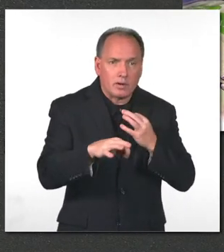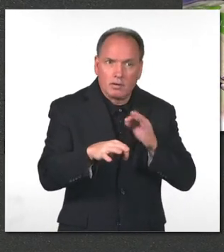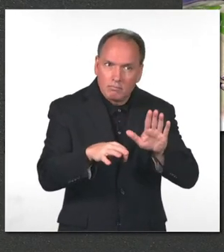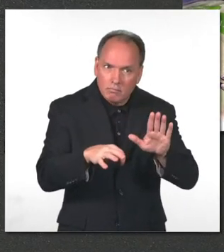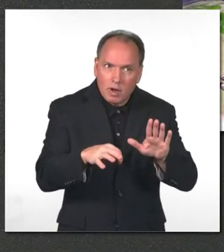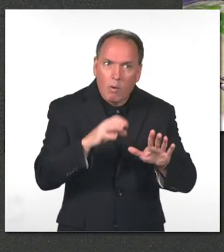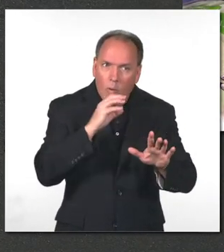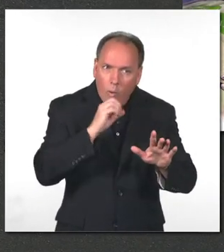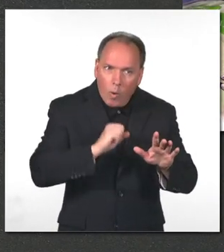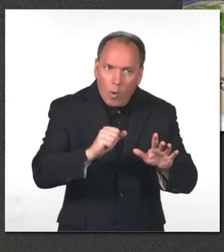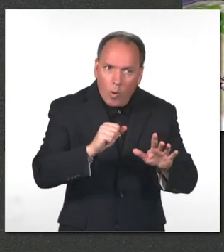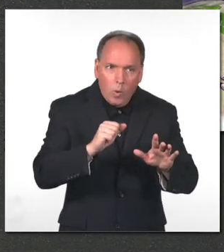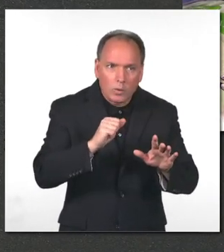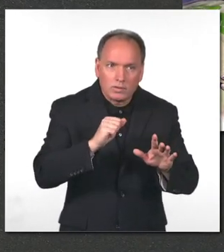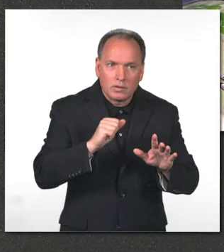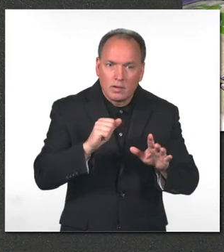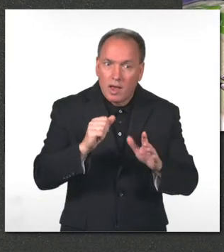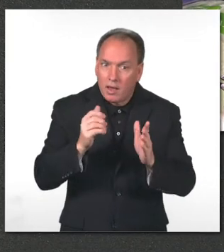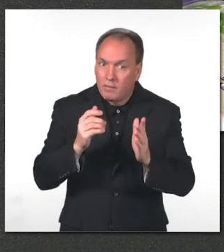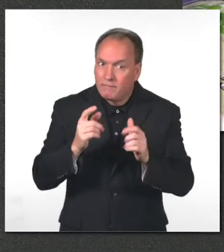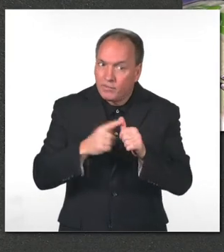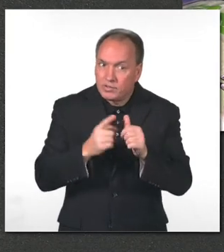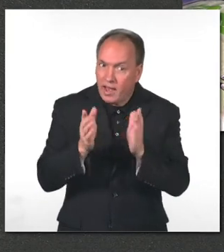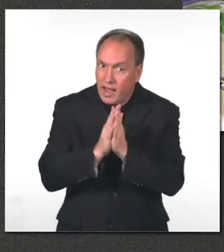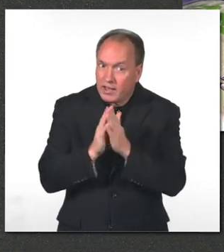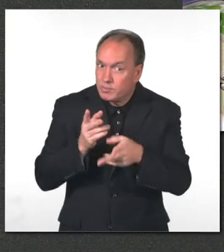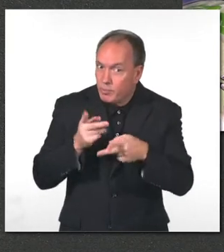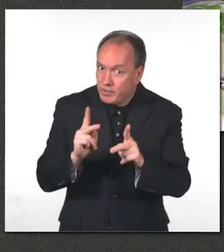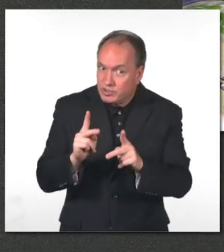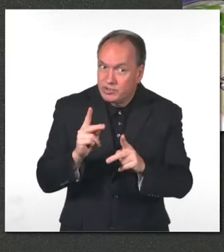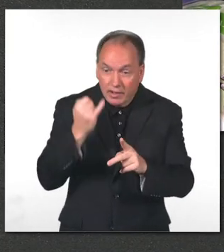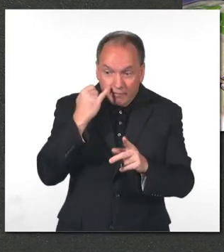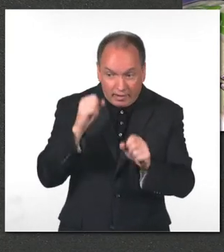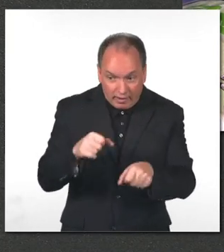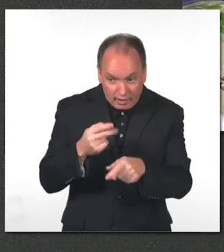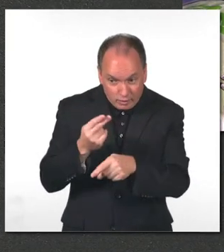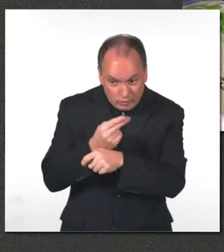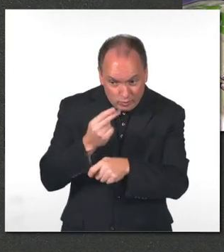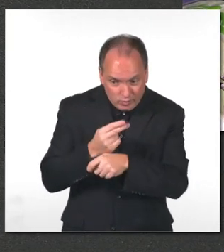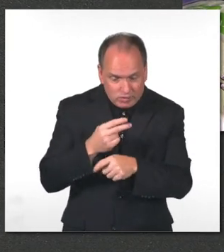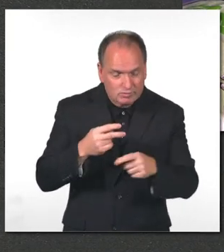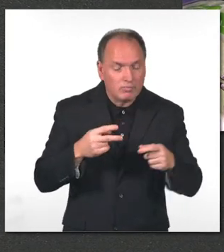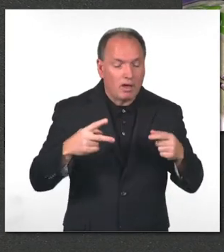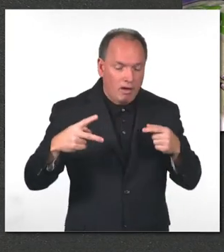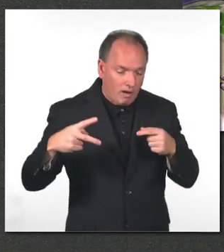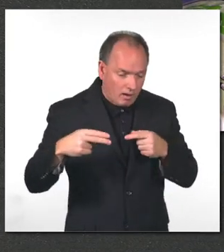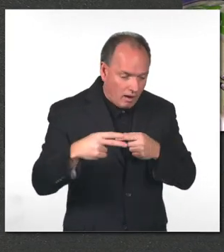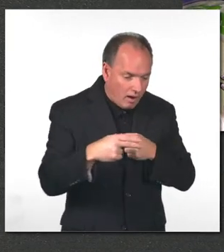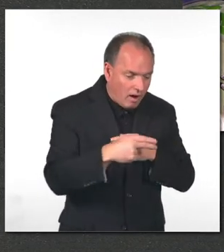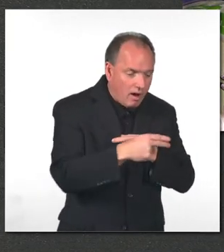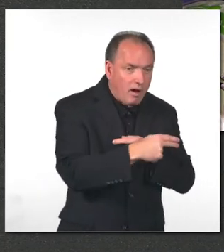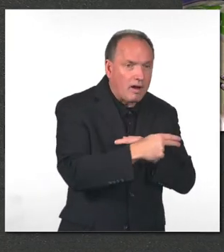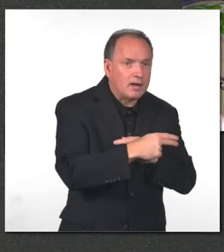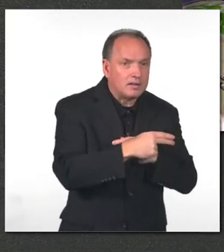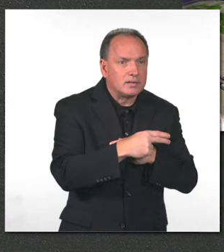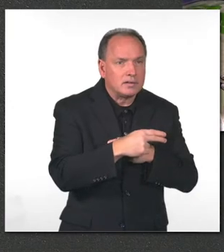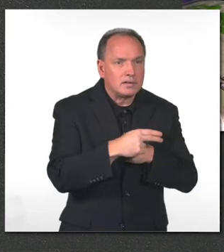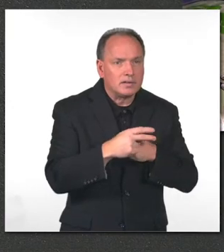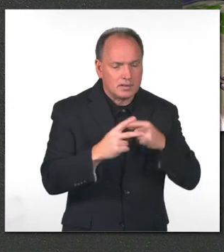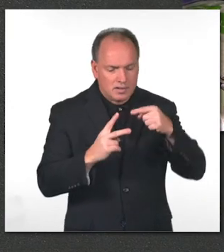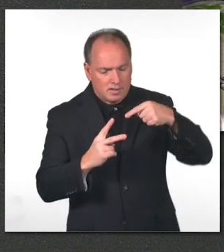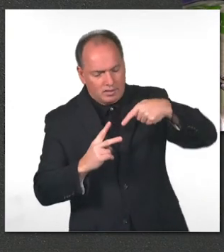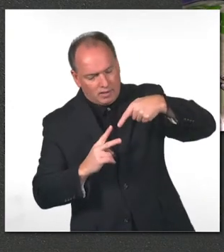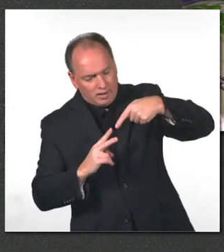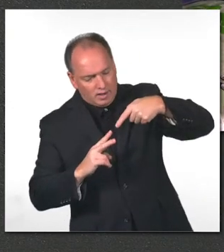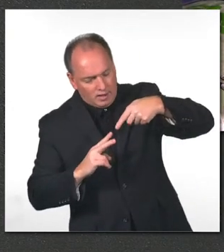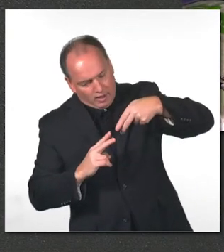Make sure it's old and make sure you've asked a grown-up if you can have that piece of fabric. And if you want, you can cut the ends of